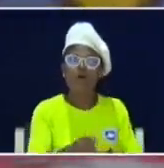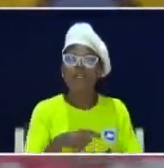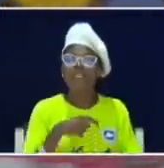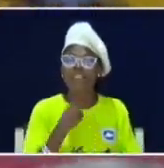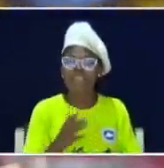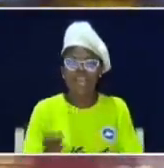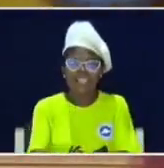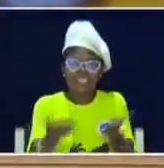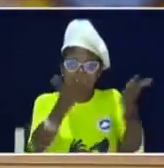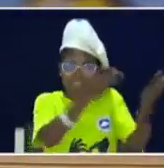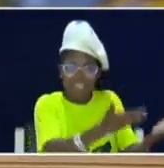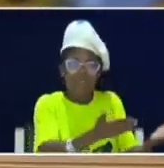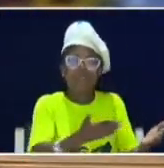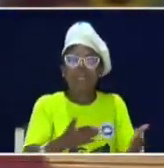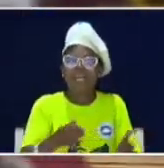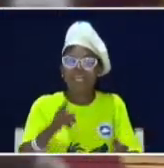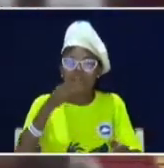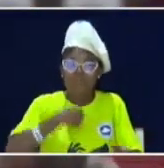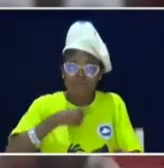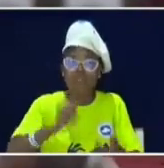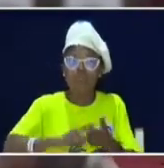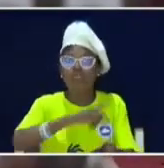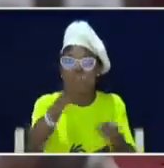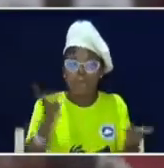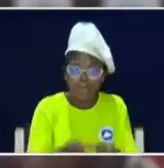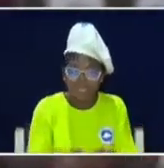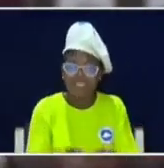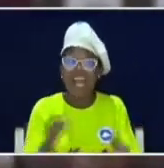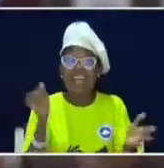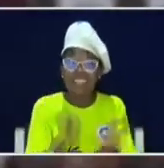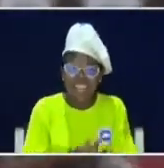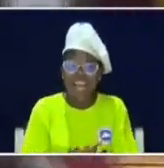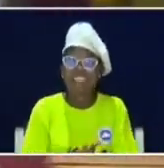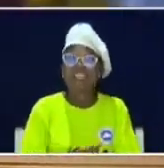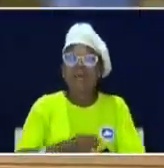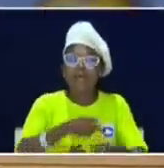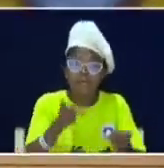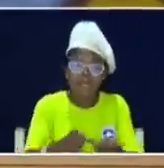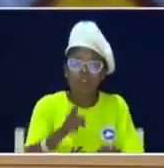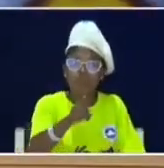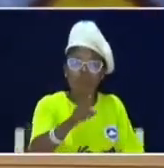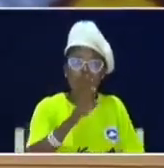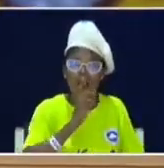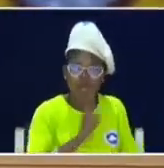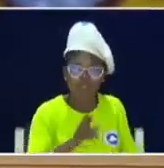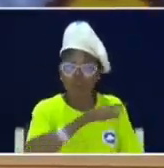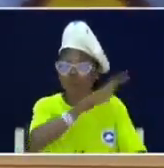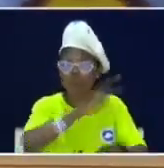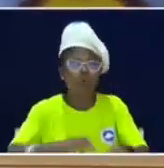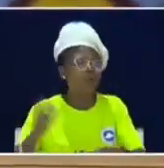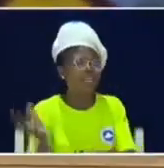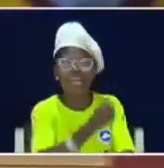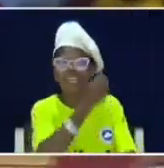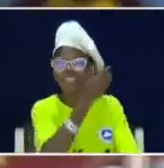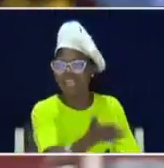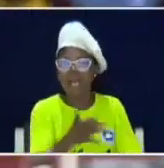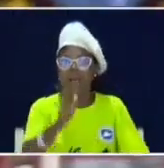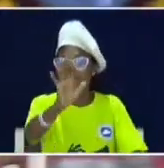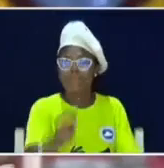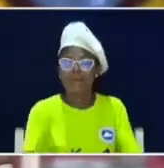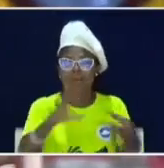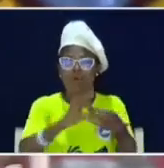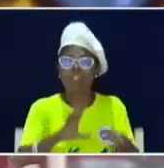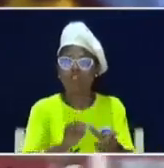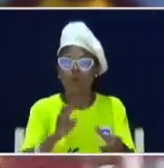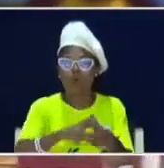me to the place, a place you are, that secret place. You don't get there by connection. You don't get there by